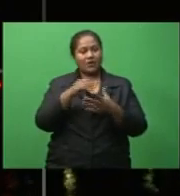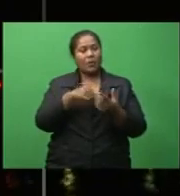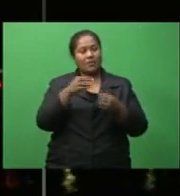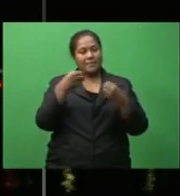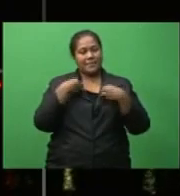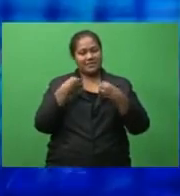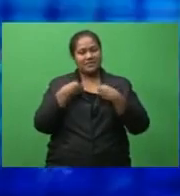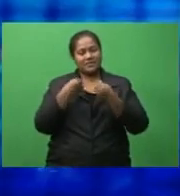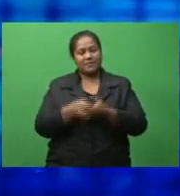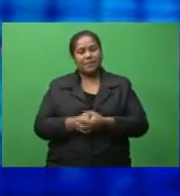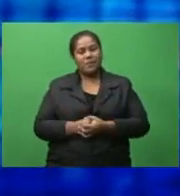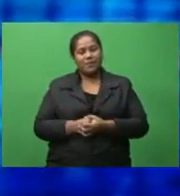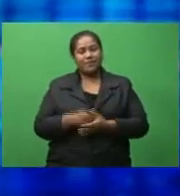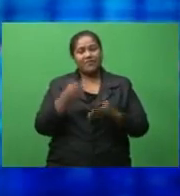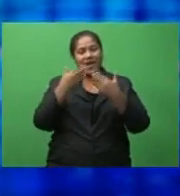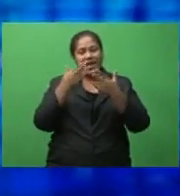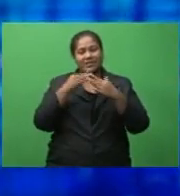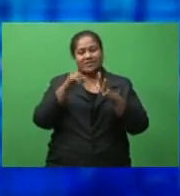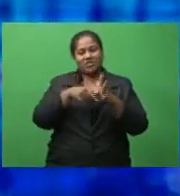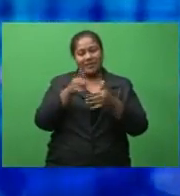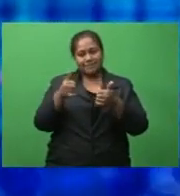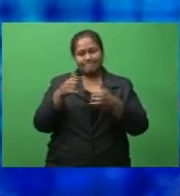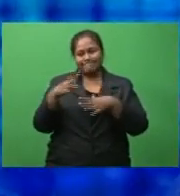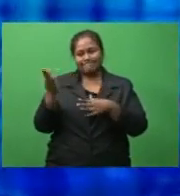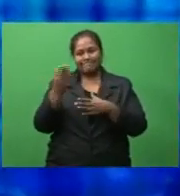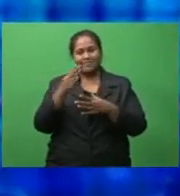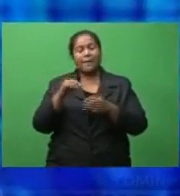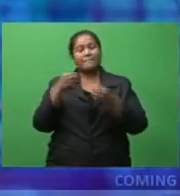business. Thanks, Jackie. Coming up in business tonight,